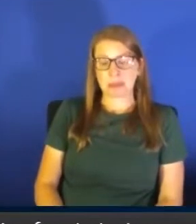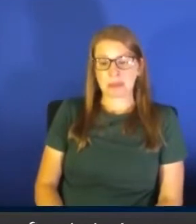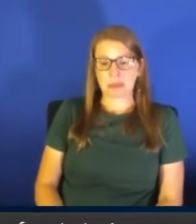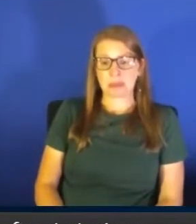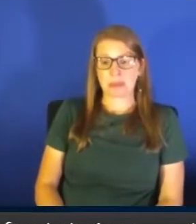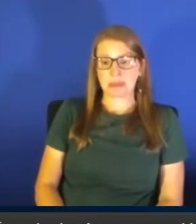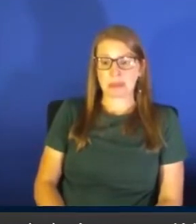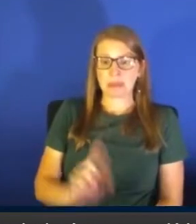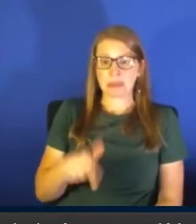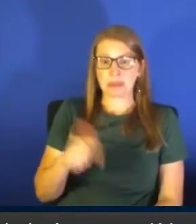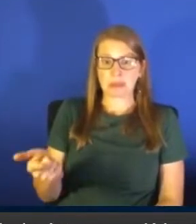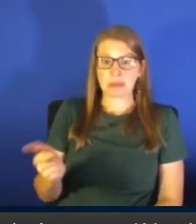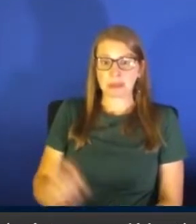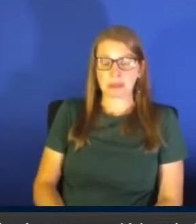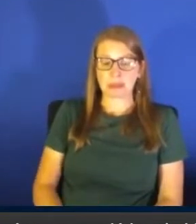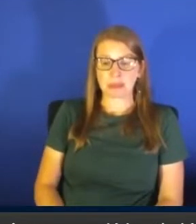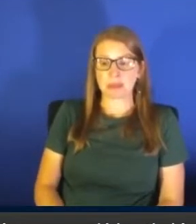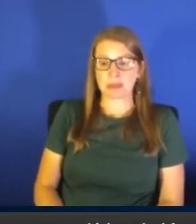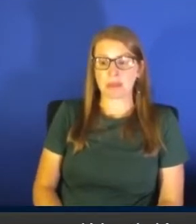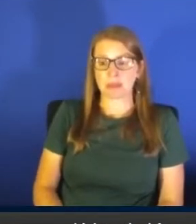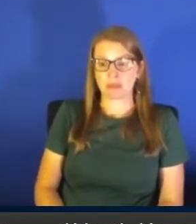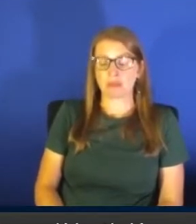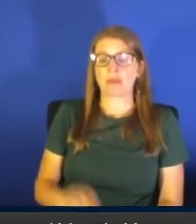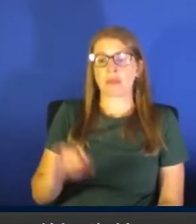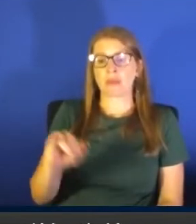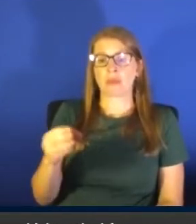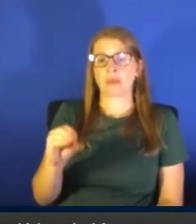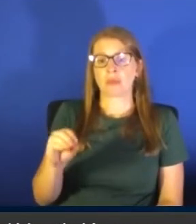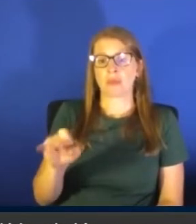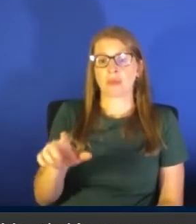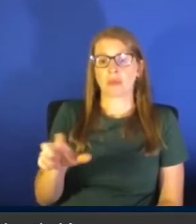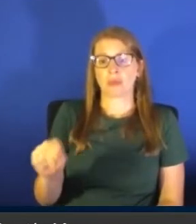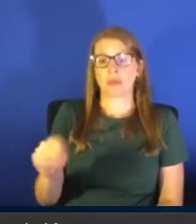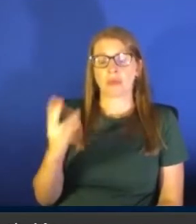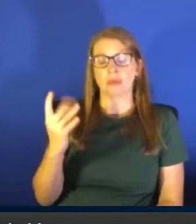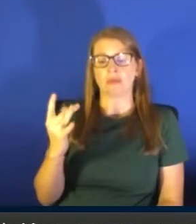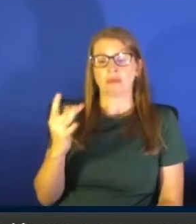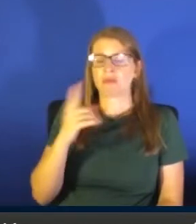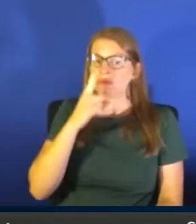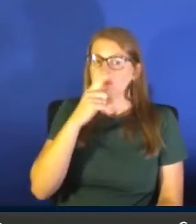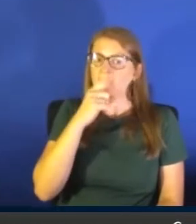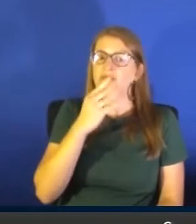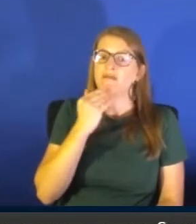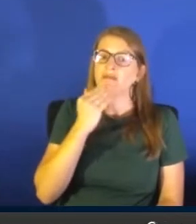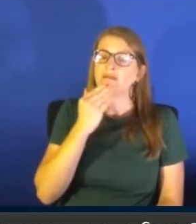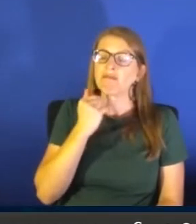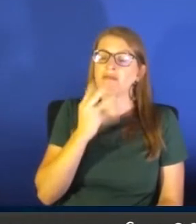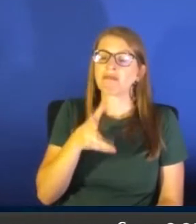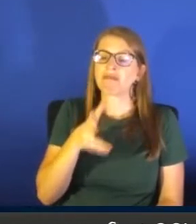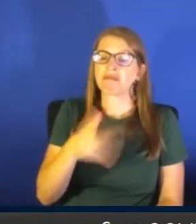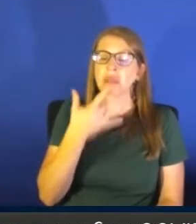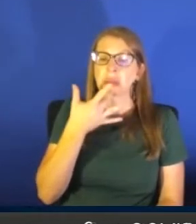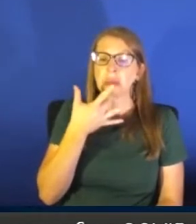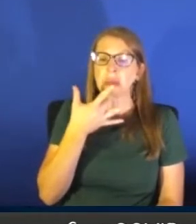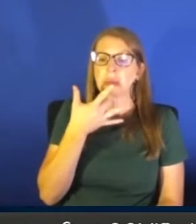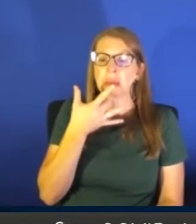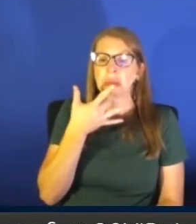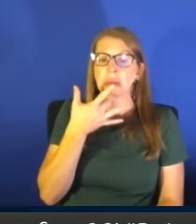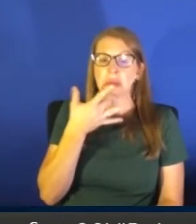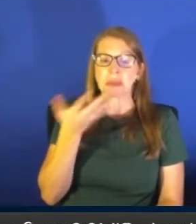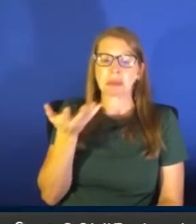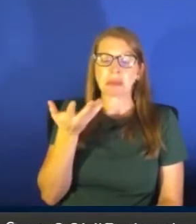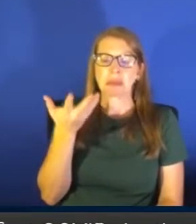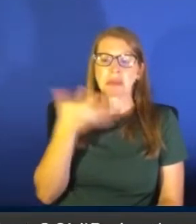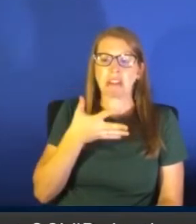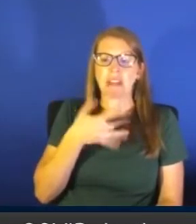right. Oops, what happened to it here? Joe Ellen says, why do artificial sweeteners leave an aftertaste in your mouth? I hate the